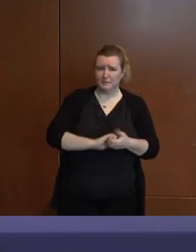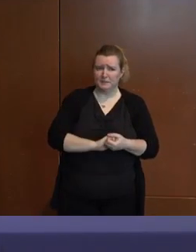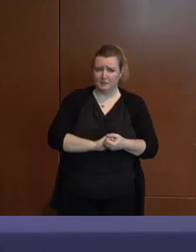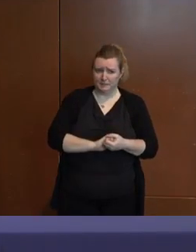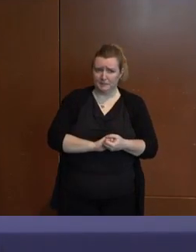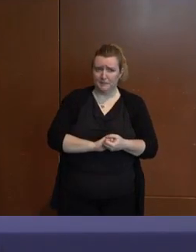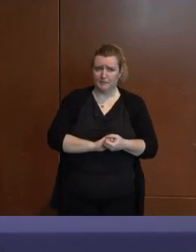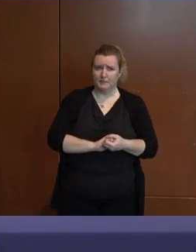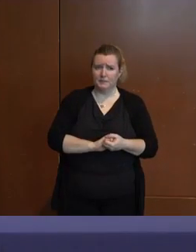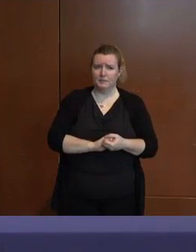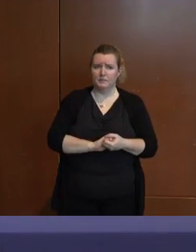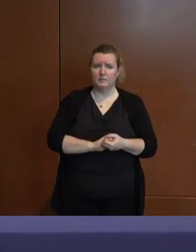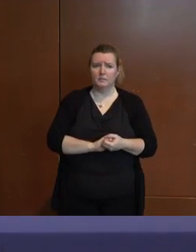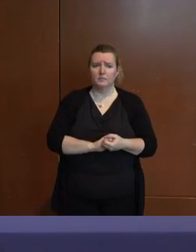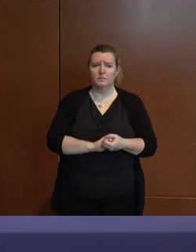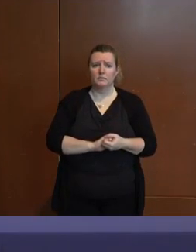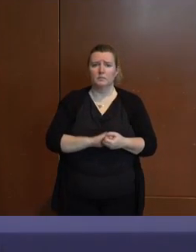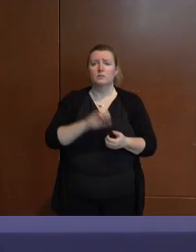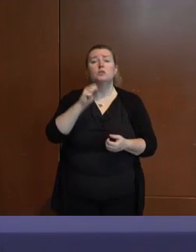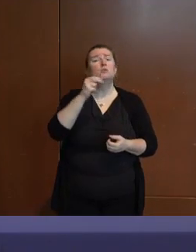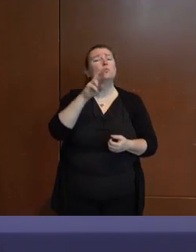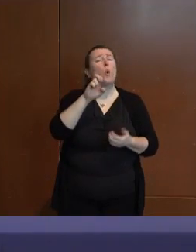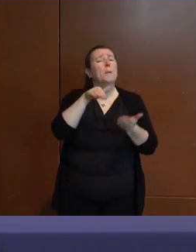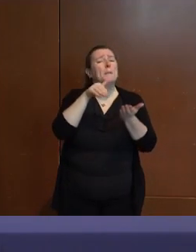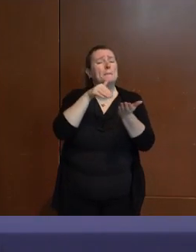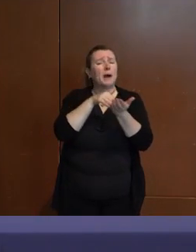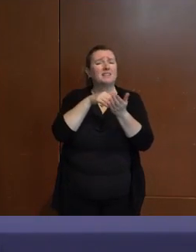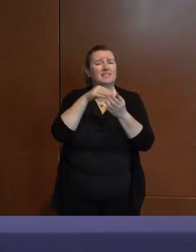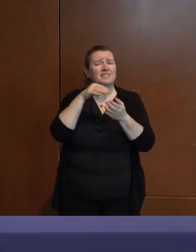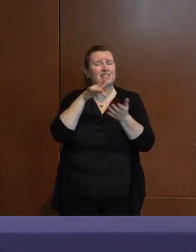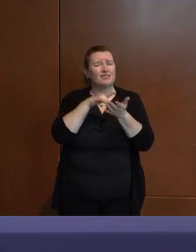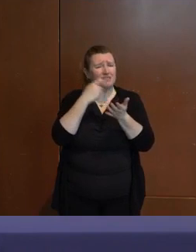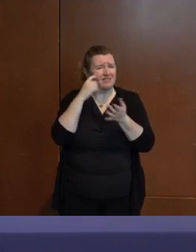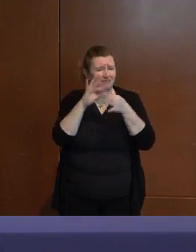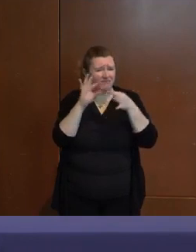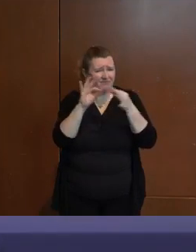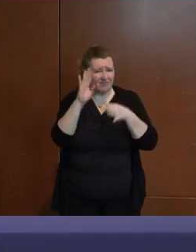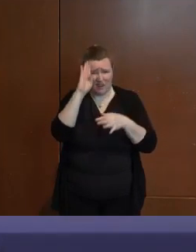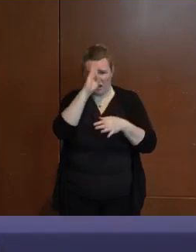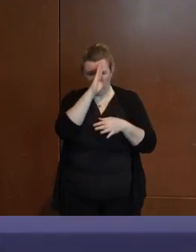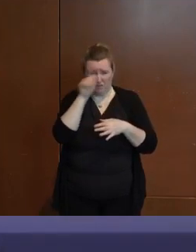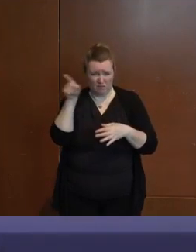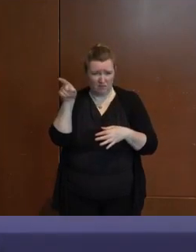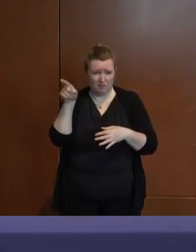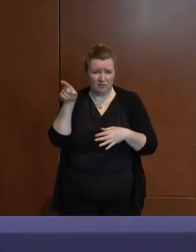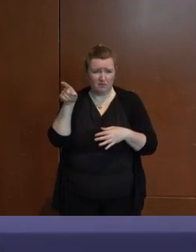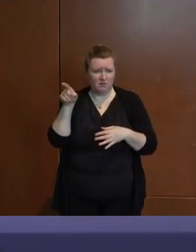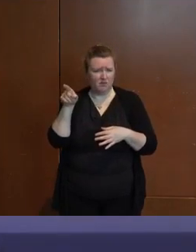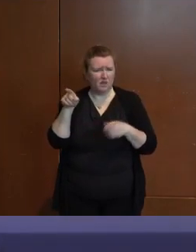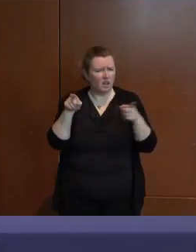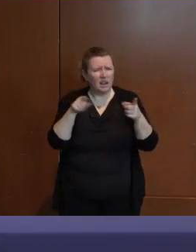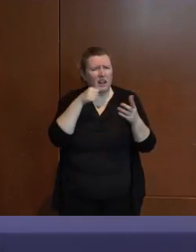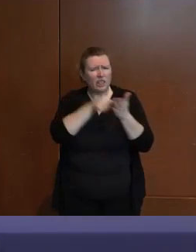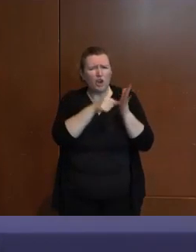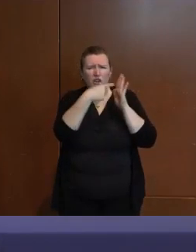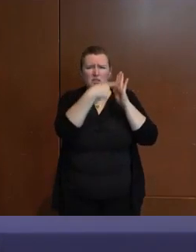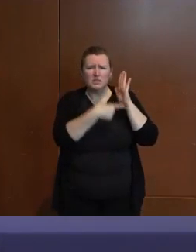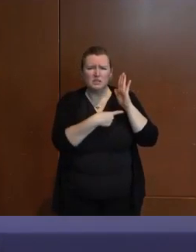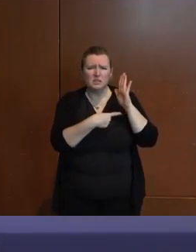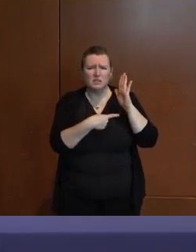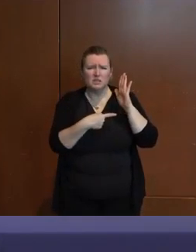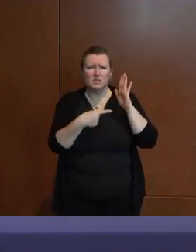Center, the reason that they were putting out, not you had mentioned, but the letter had mentioned that they're losing money because they